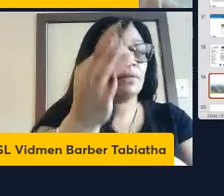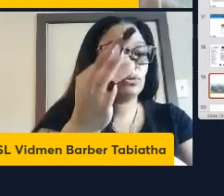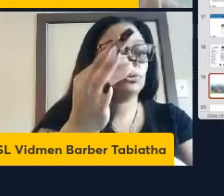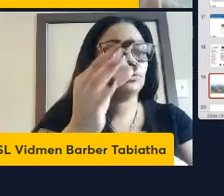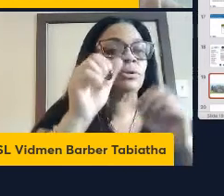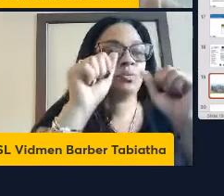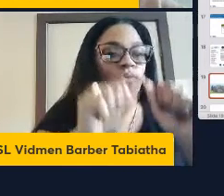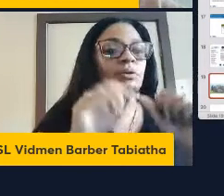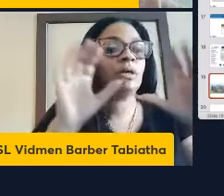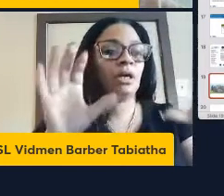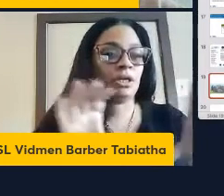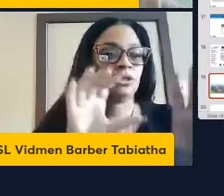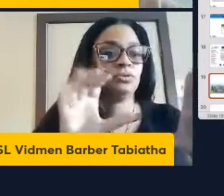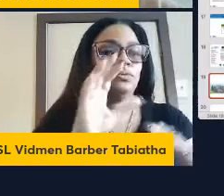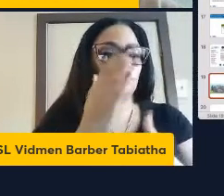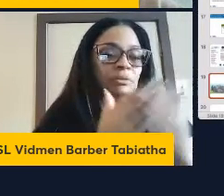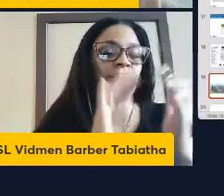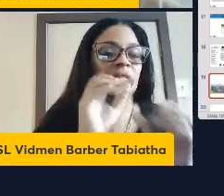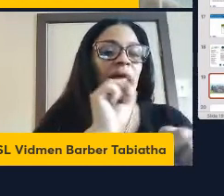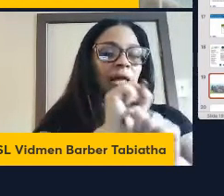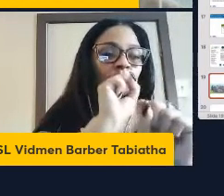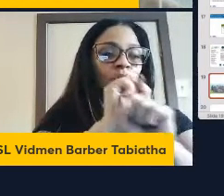PBMCs to do, do some of that work.